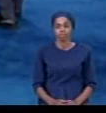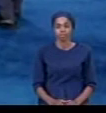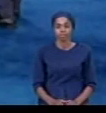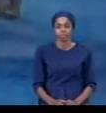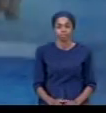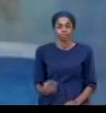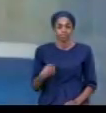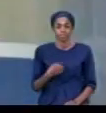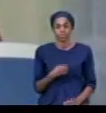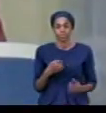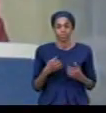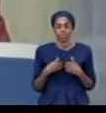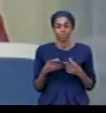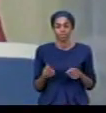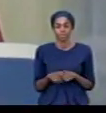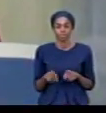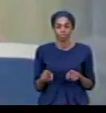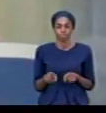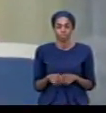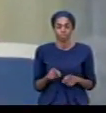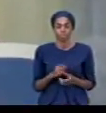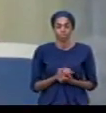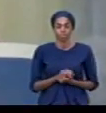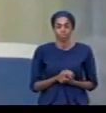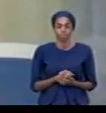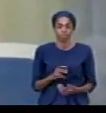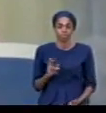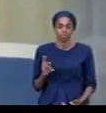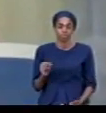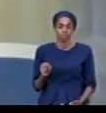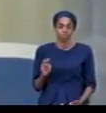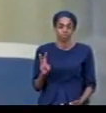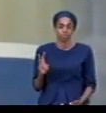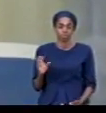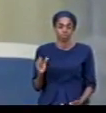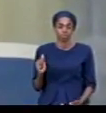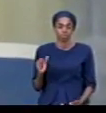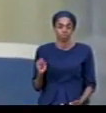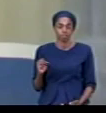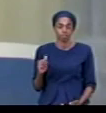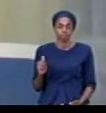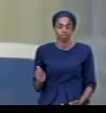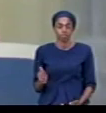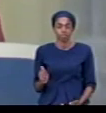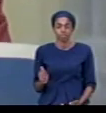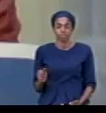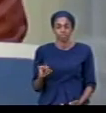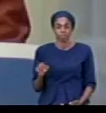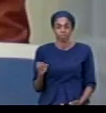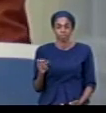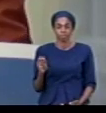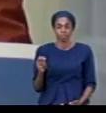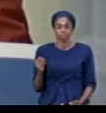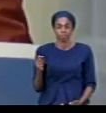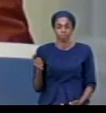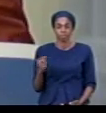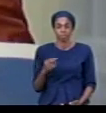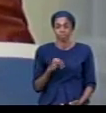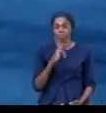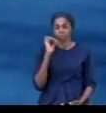have also Dr. Wasa Jonathan. Is a permanent secretary, Ministry of